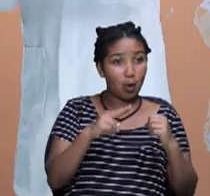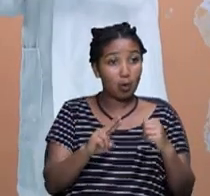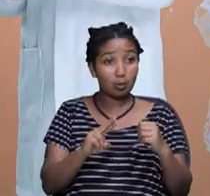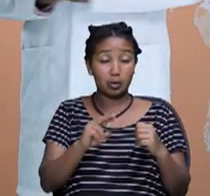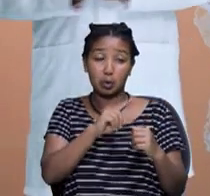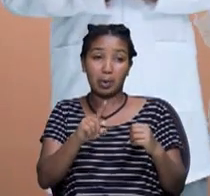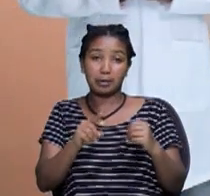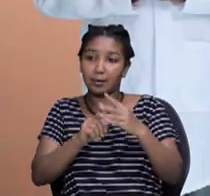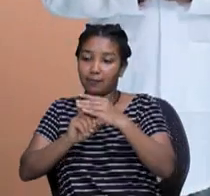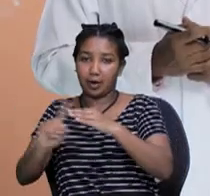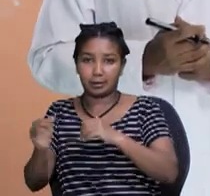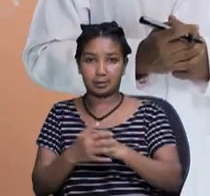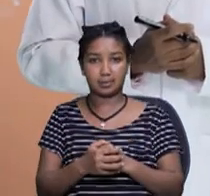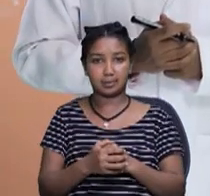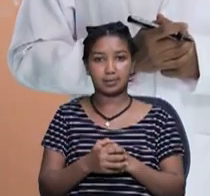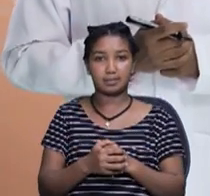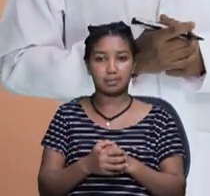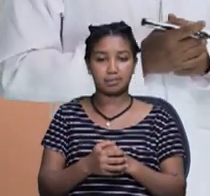might flight.